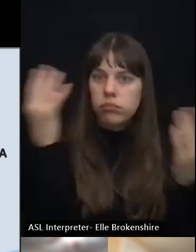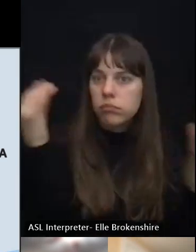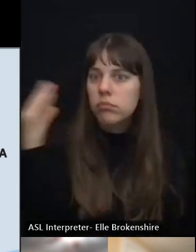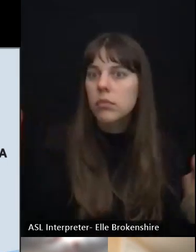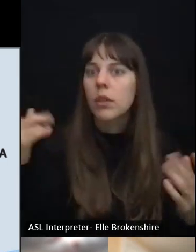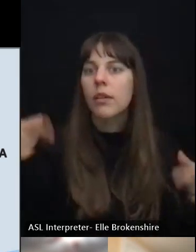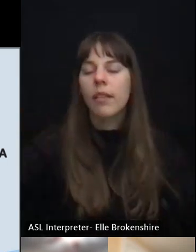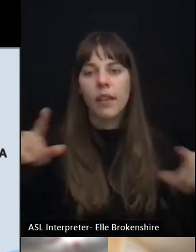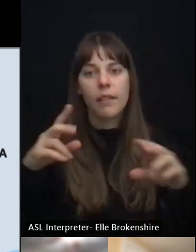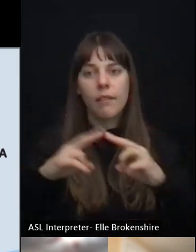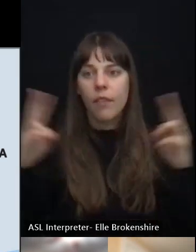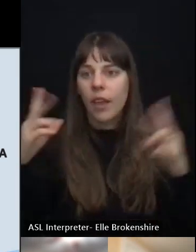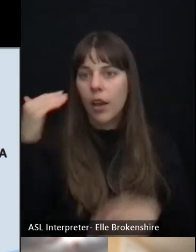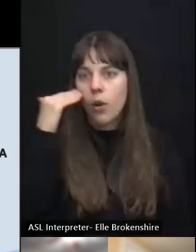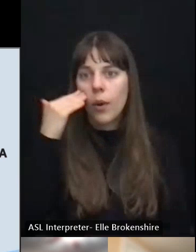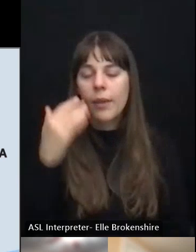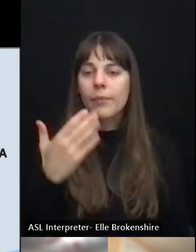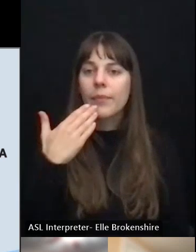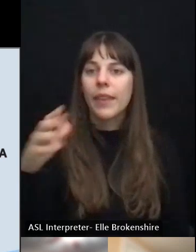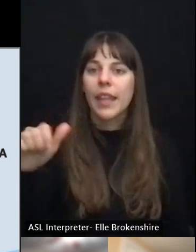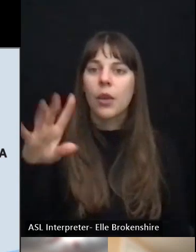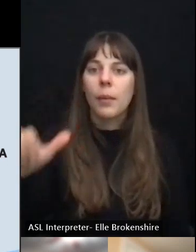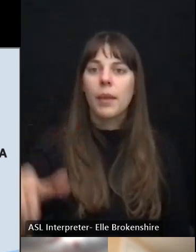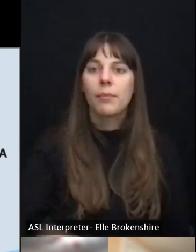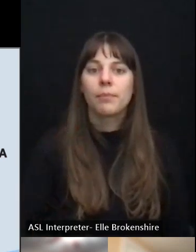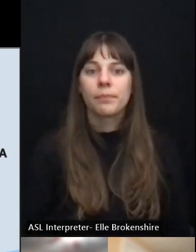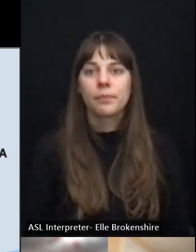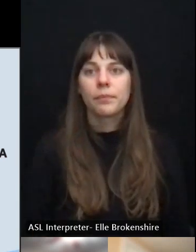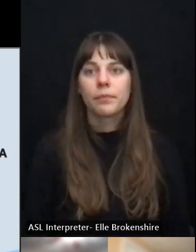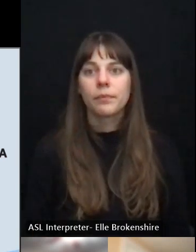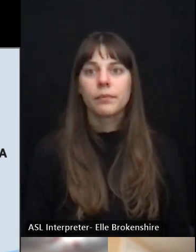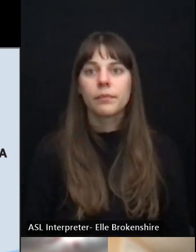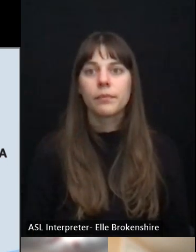time. Thanks, Amy.